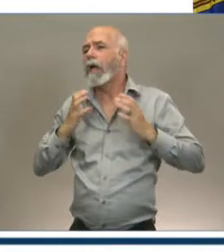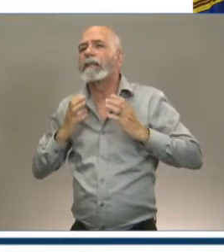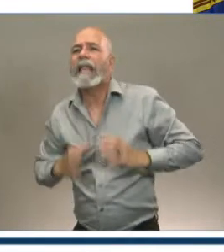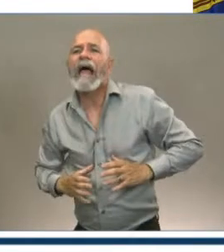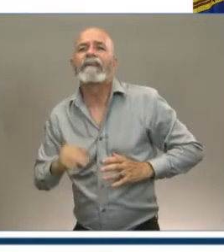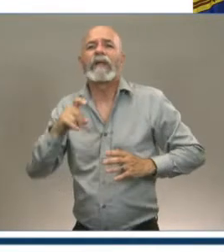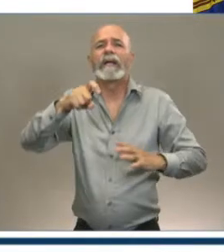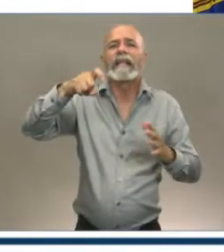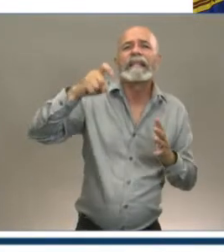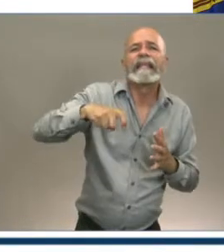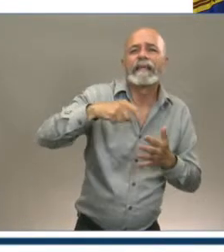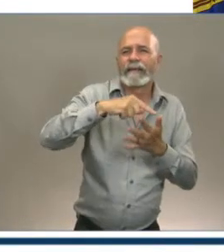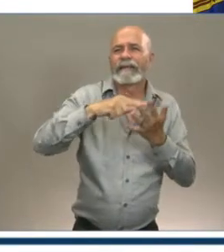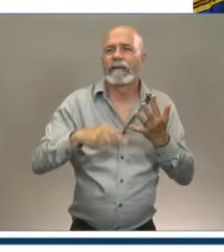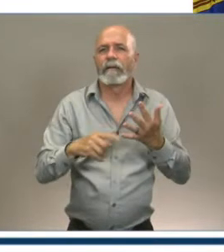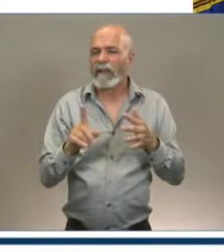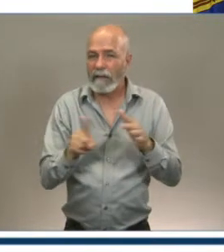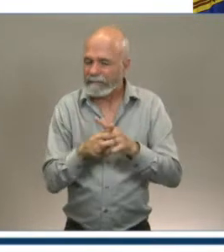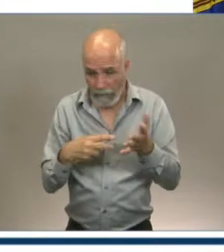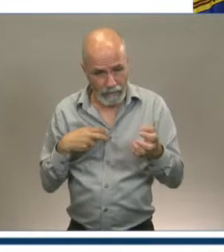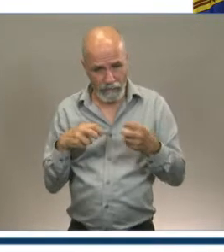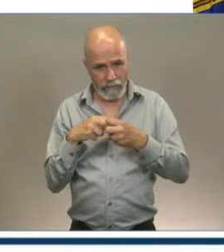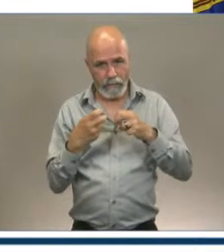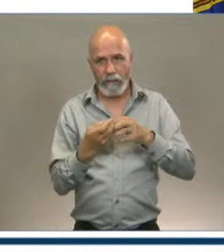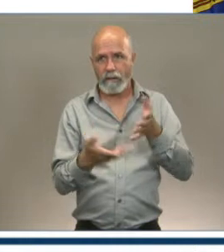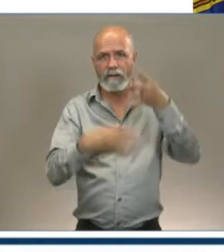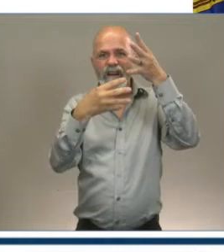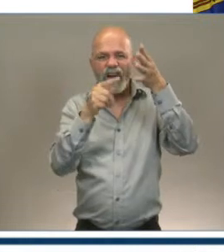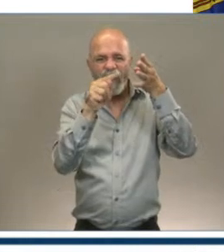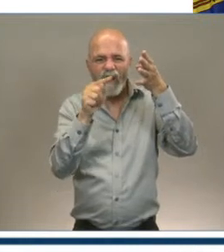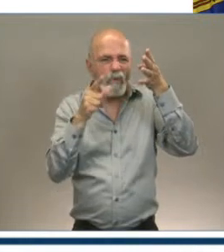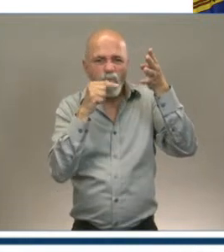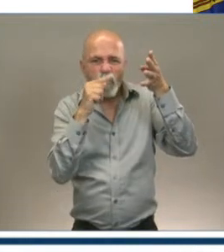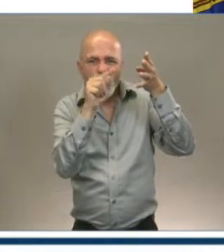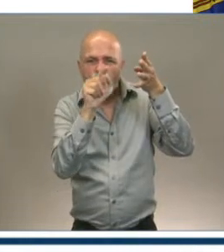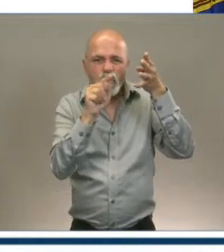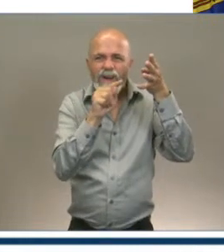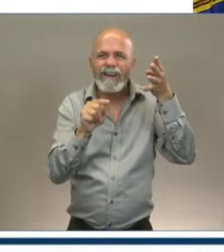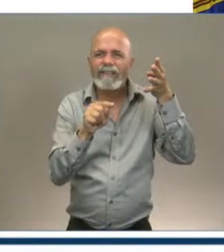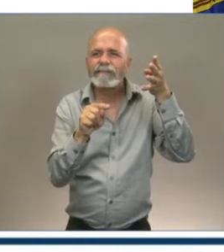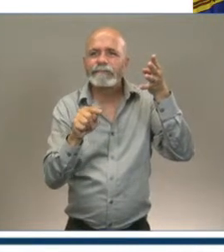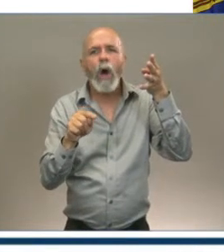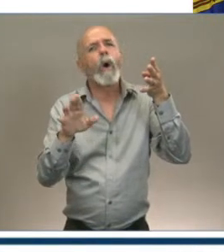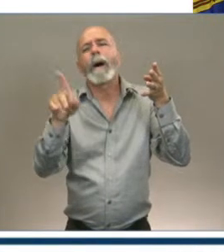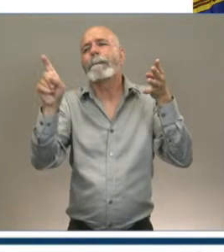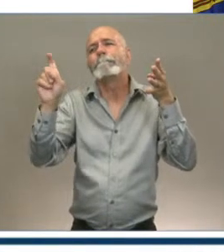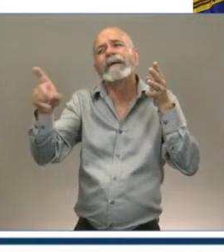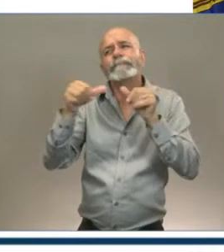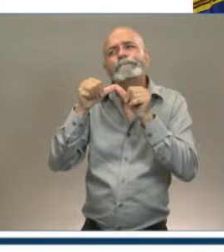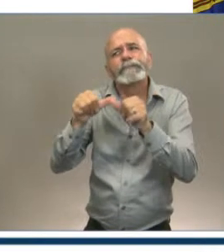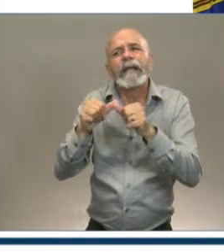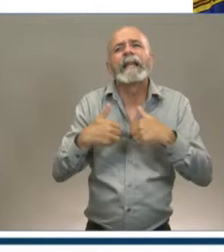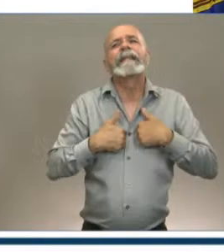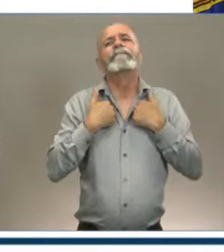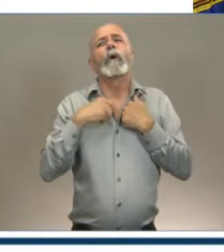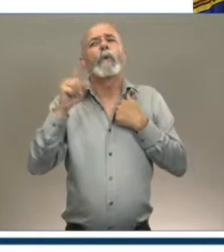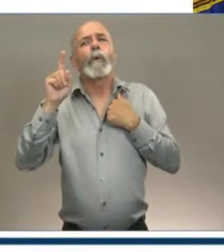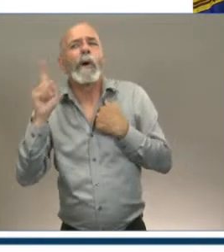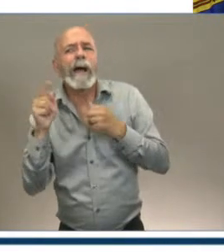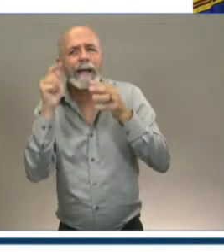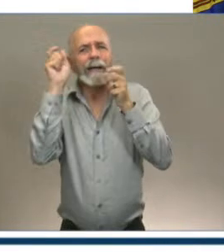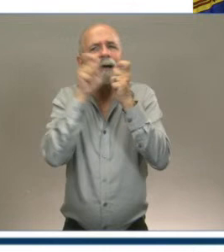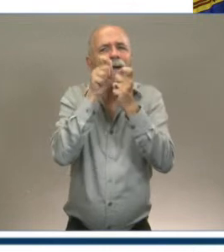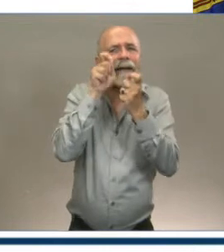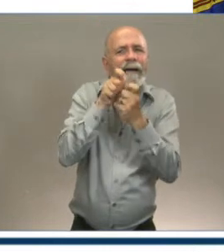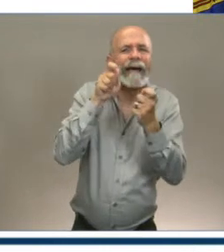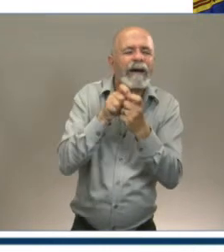into problems with the system. They're being told they should apply as permanent residents instead, for example. I'm just